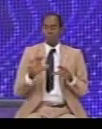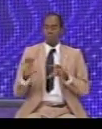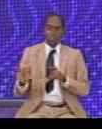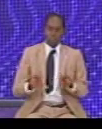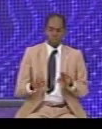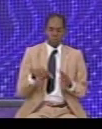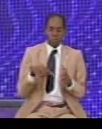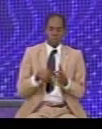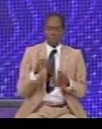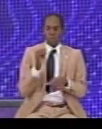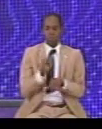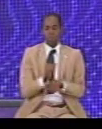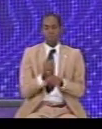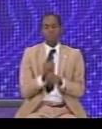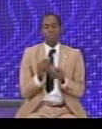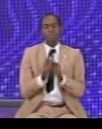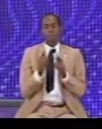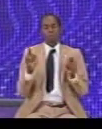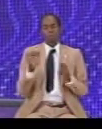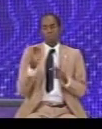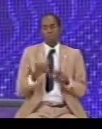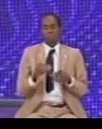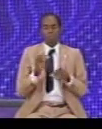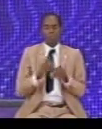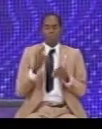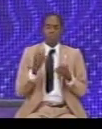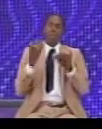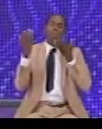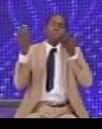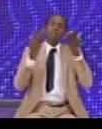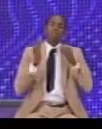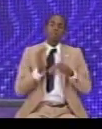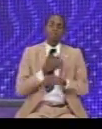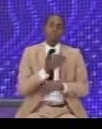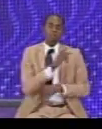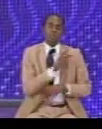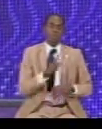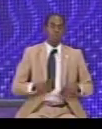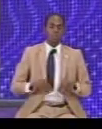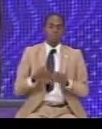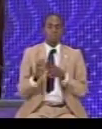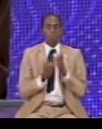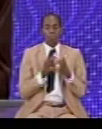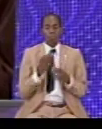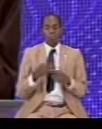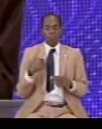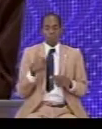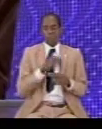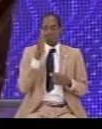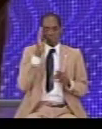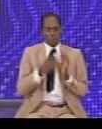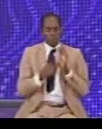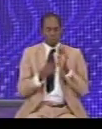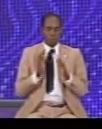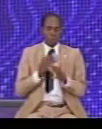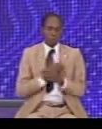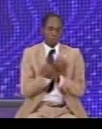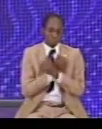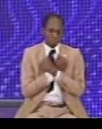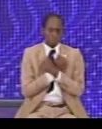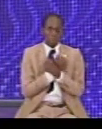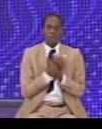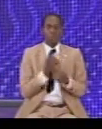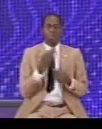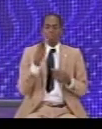faithfully involved in the service of our King in Jesus' name. We will show our love. We will demonstrate our love